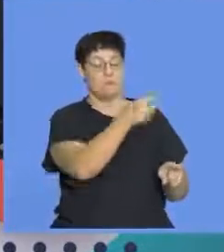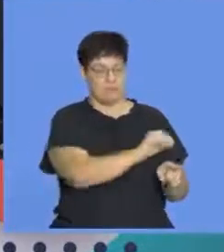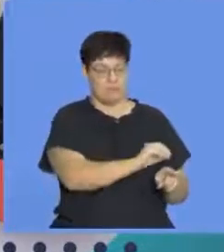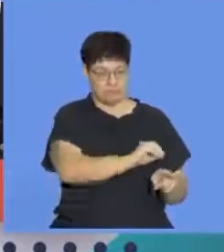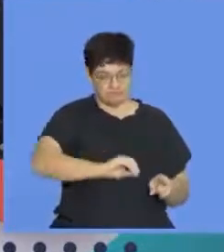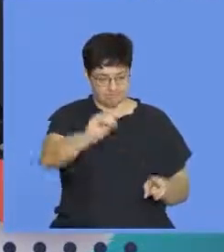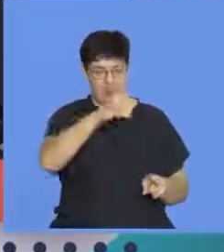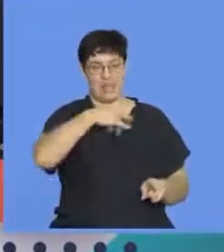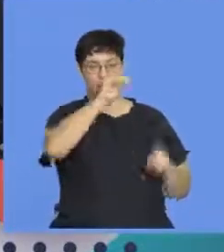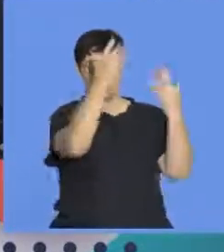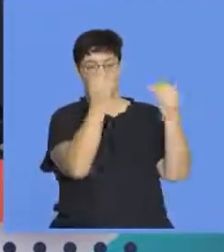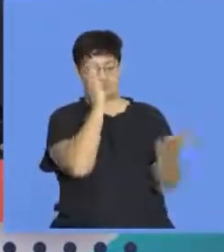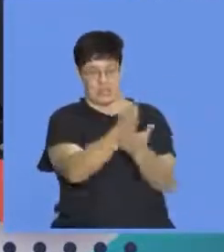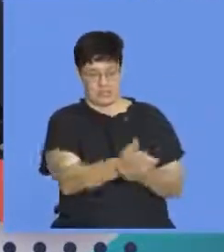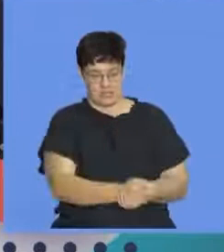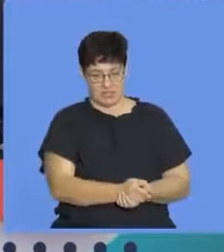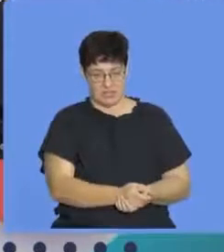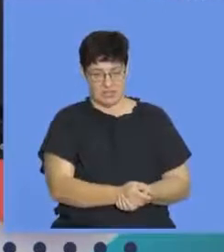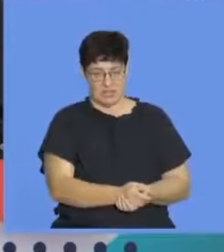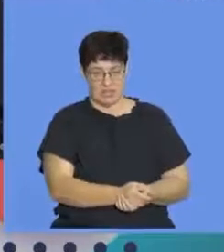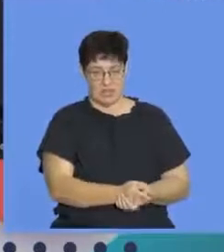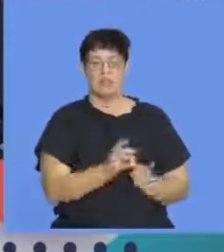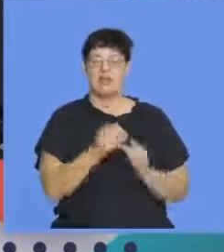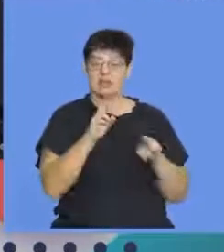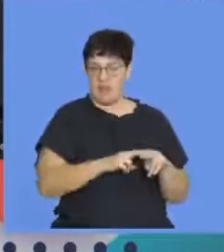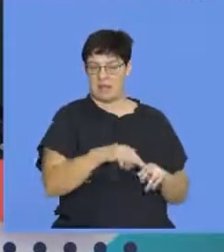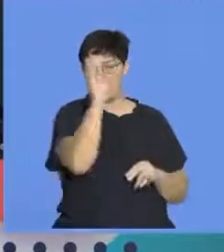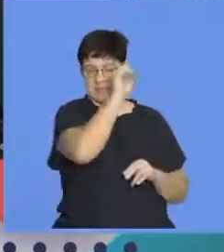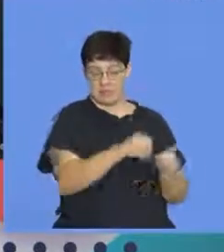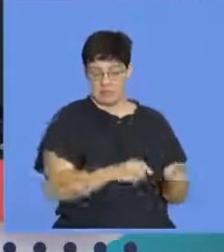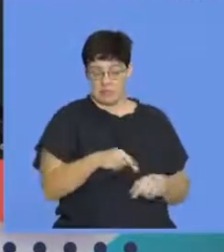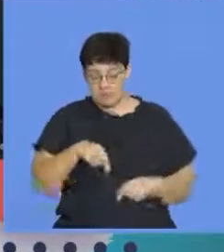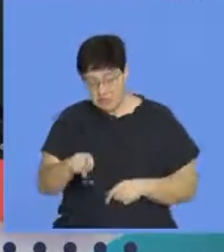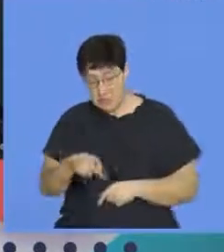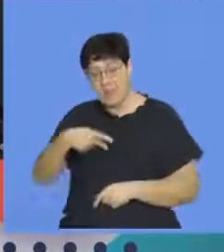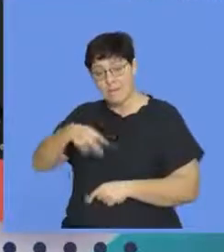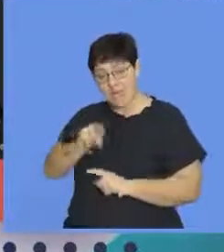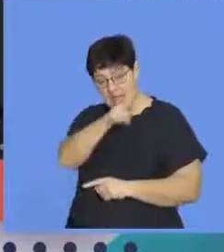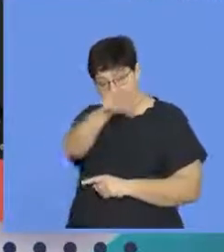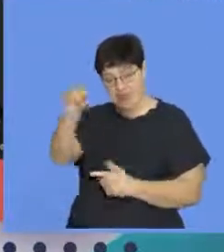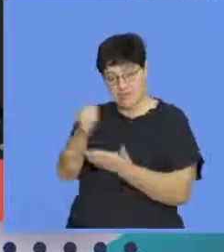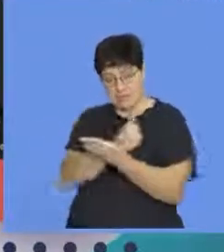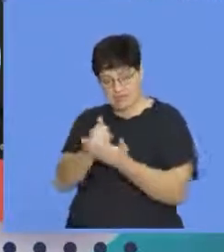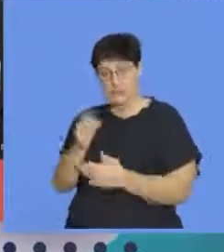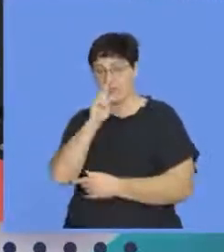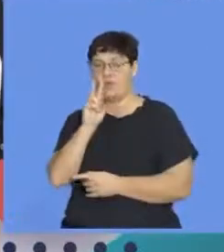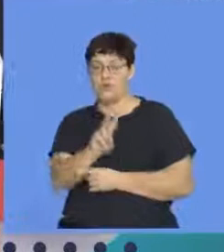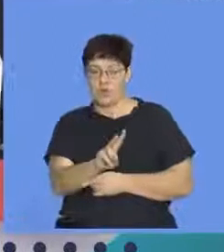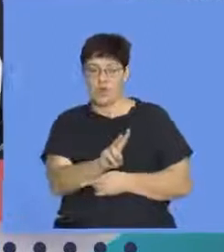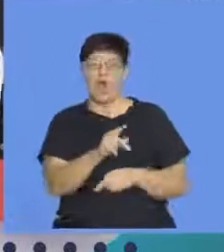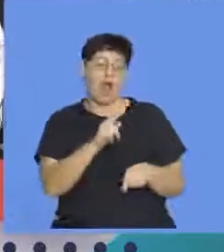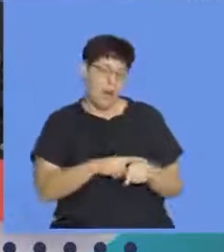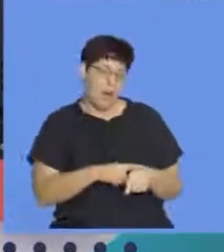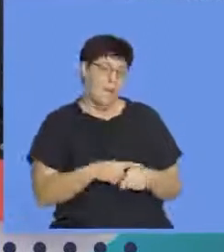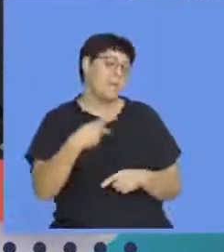budget, the percentage that was purchased for cash. But your payments to your creditors, you now look at the terms of your